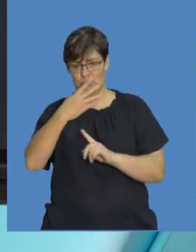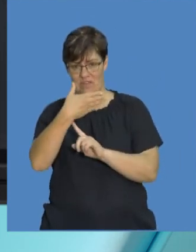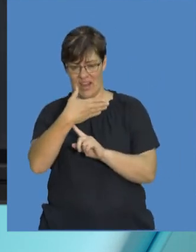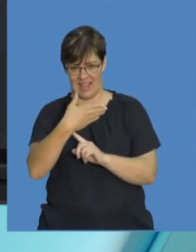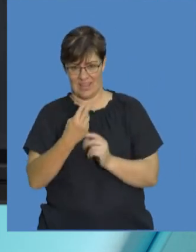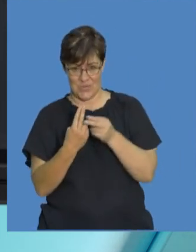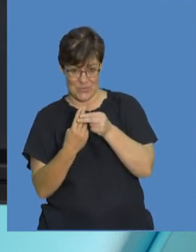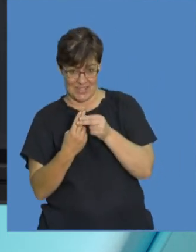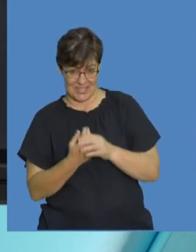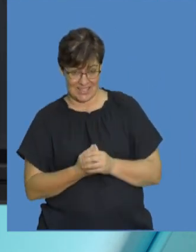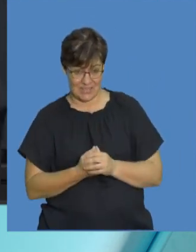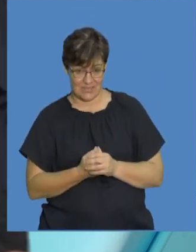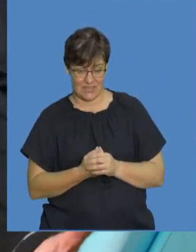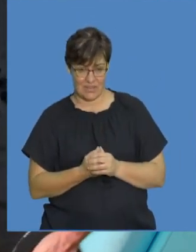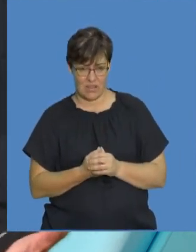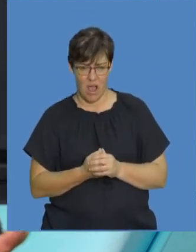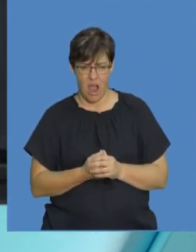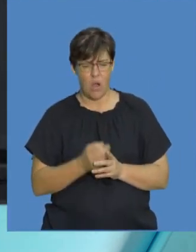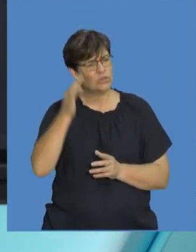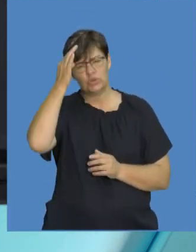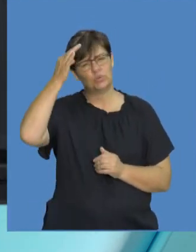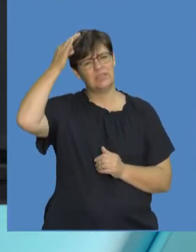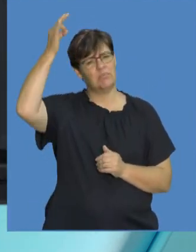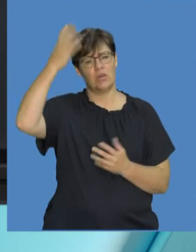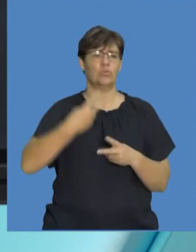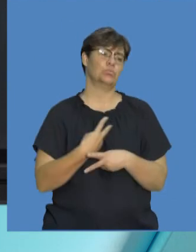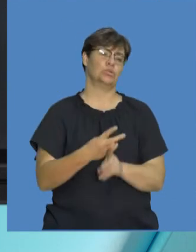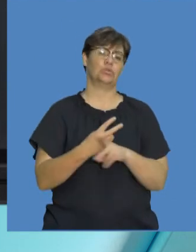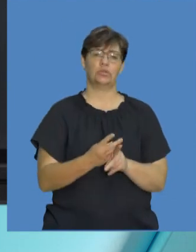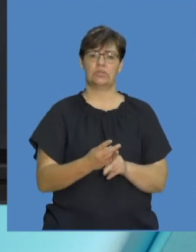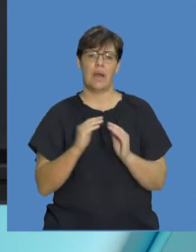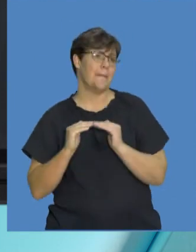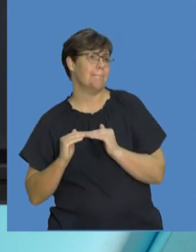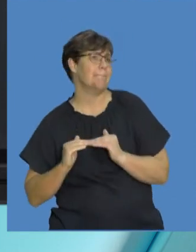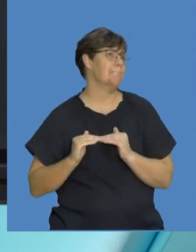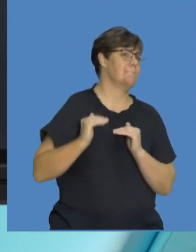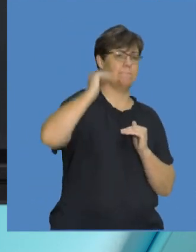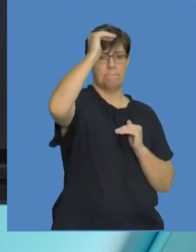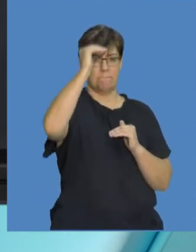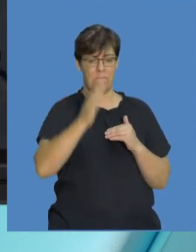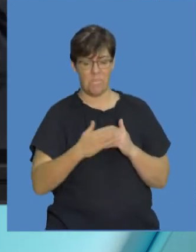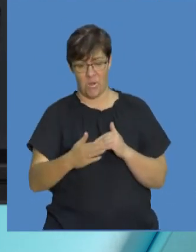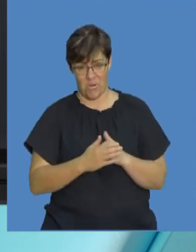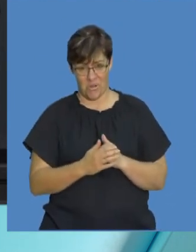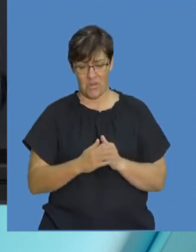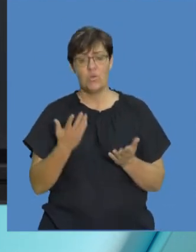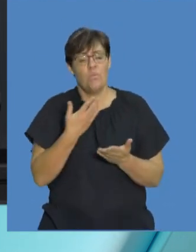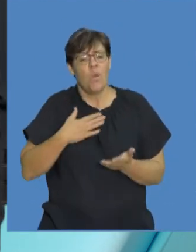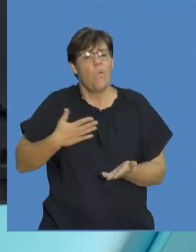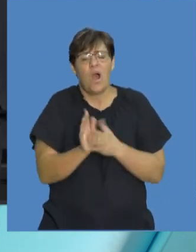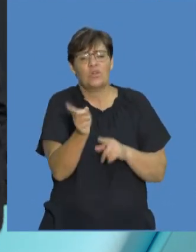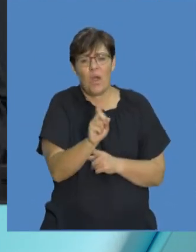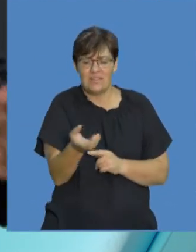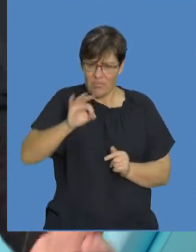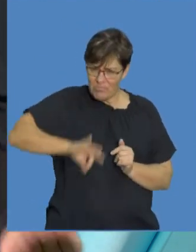682 units. But obviously, it will be the dream of every enterprise to produce way above the break-even